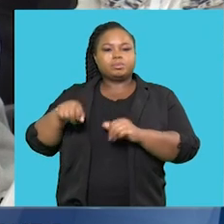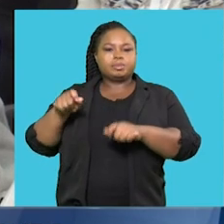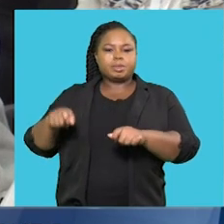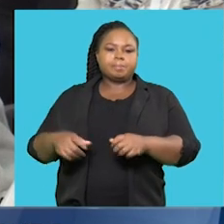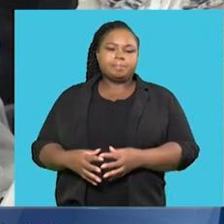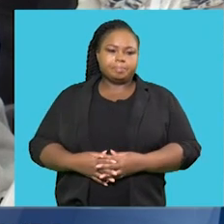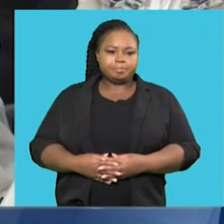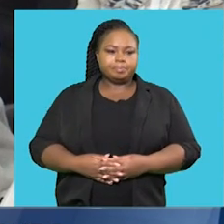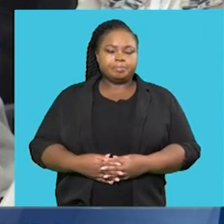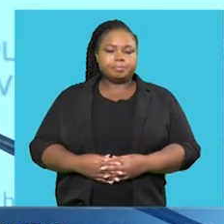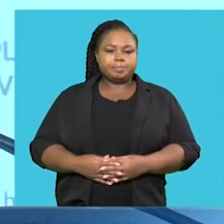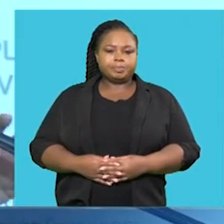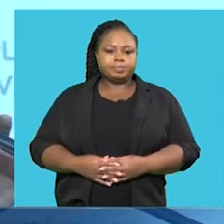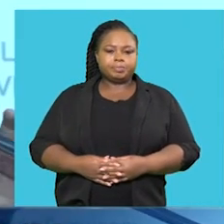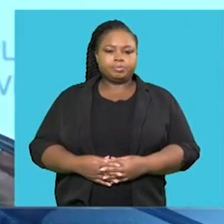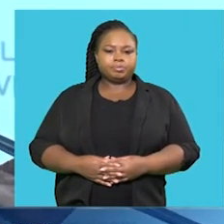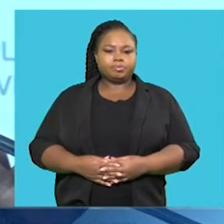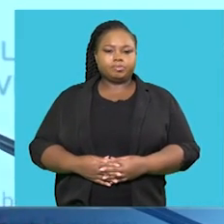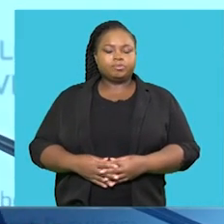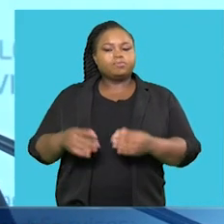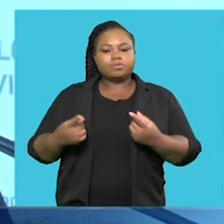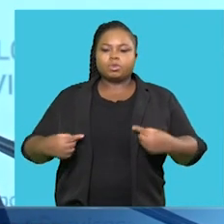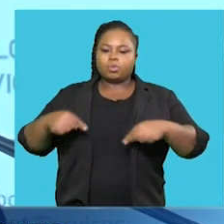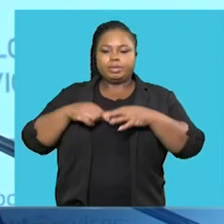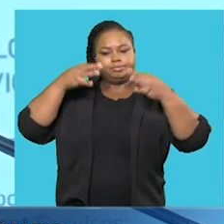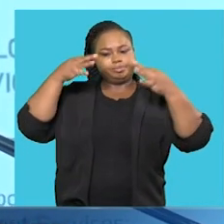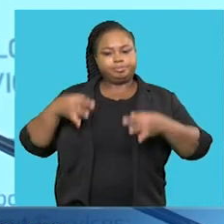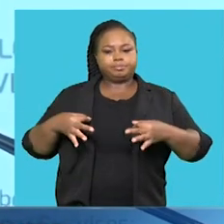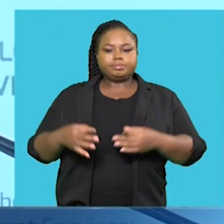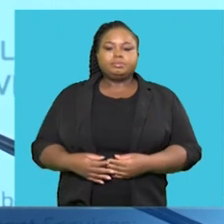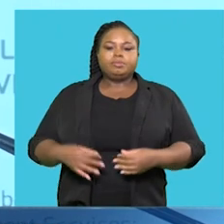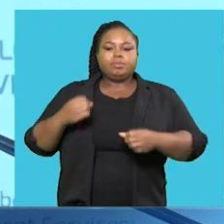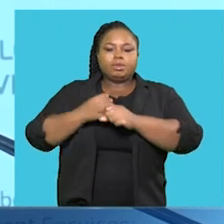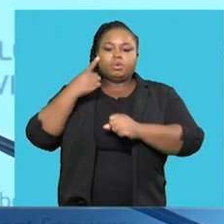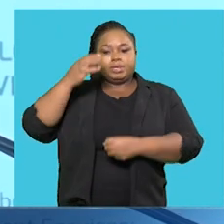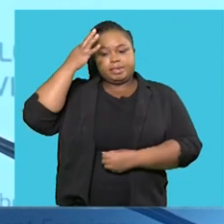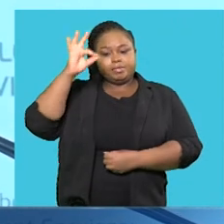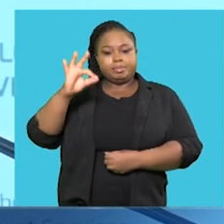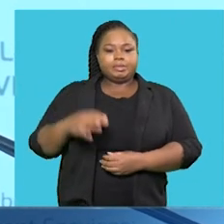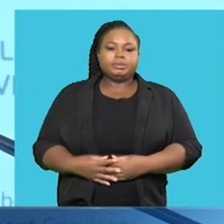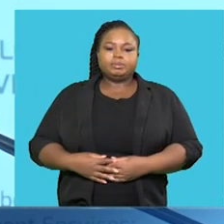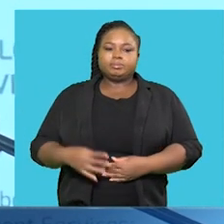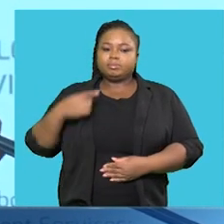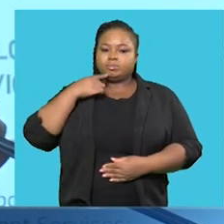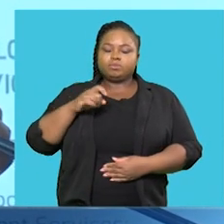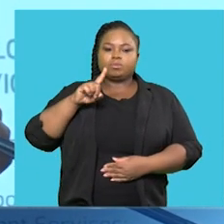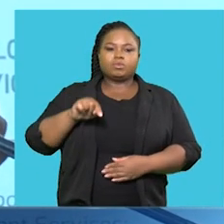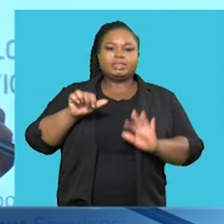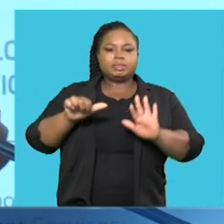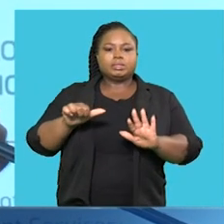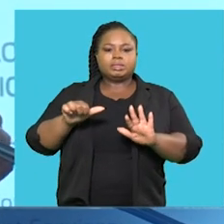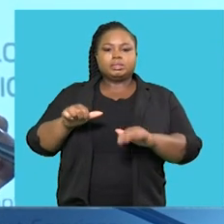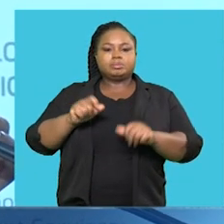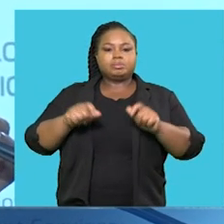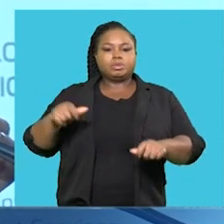abangama480,000. We took a decision as the Gauteng government that out of the 1.6 people that